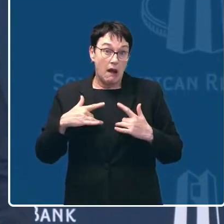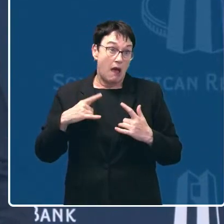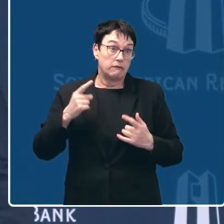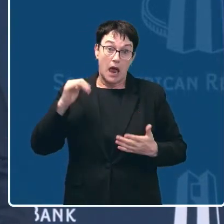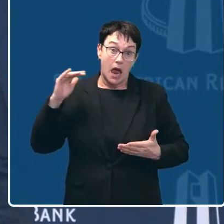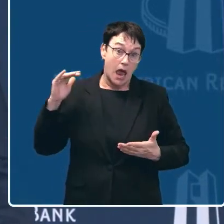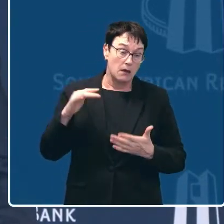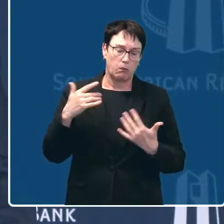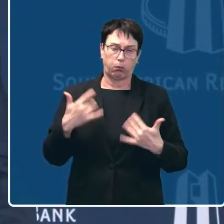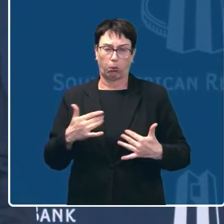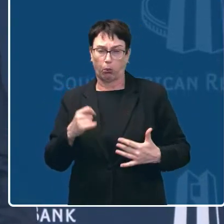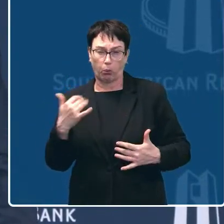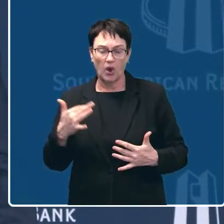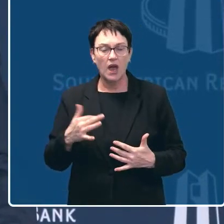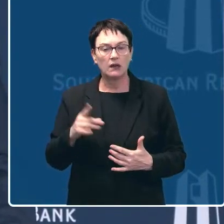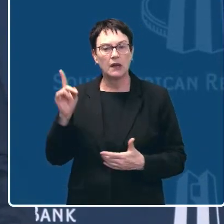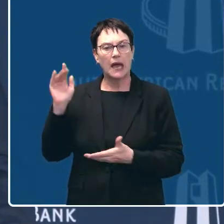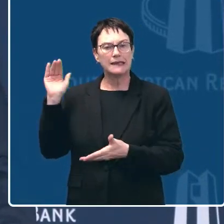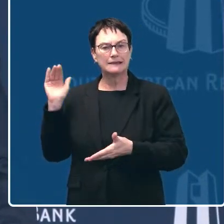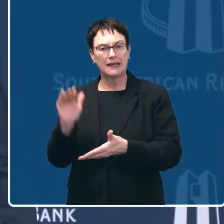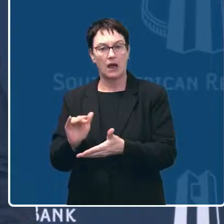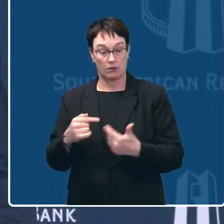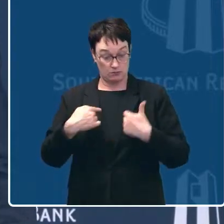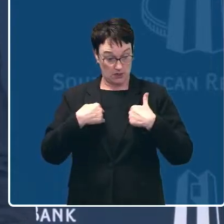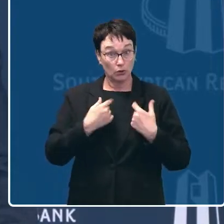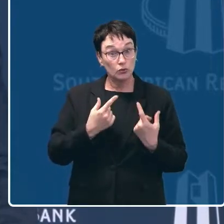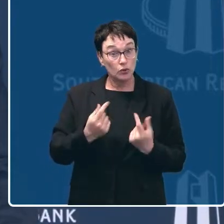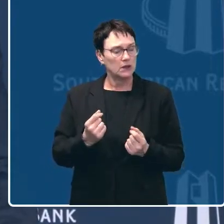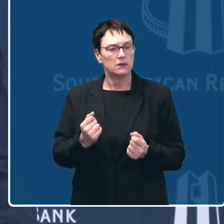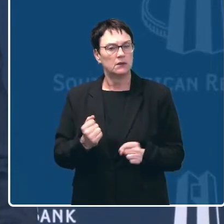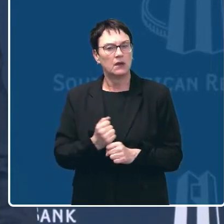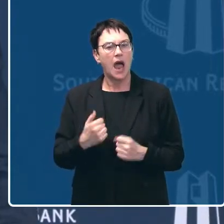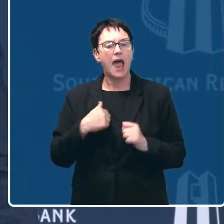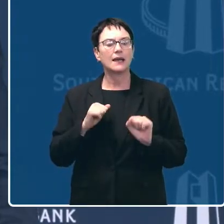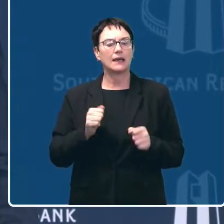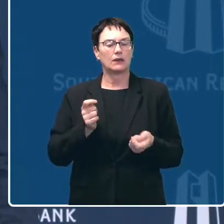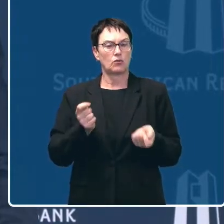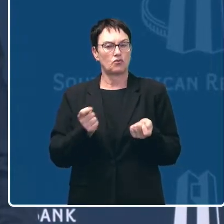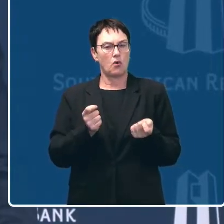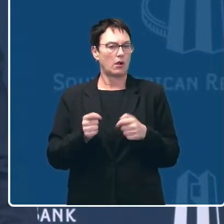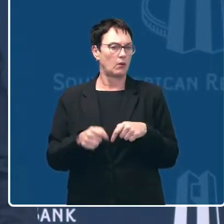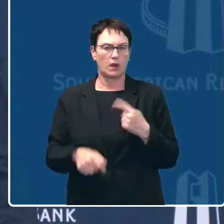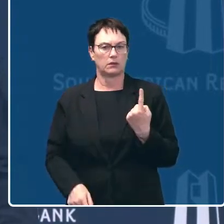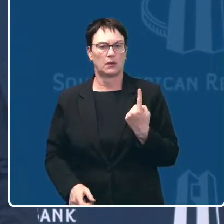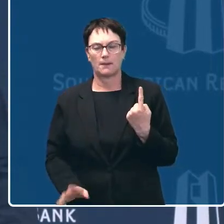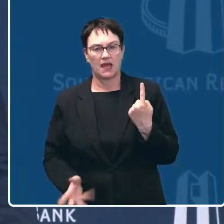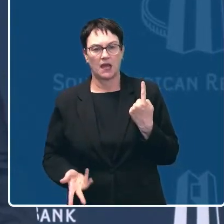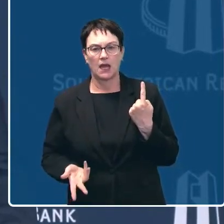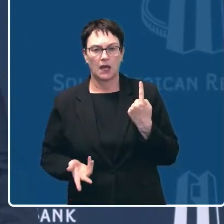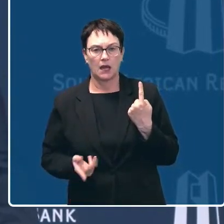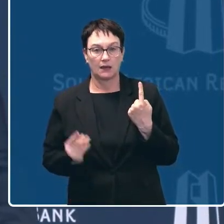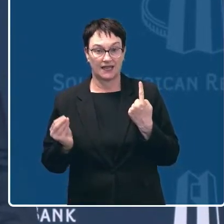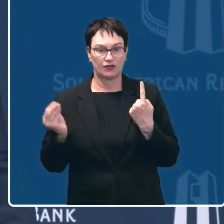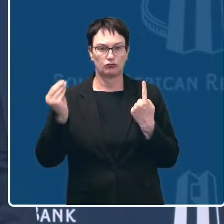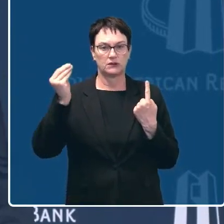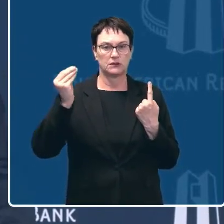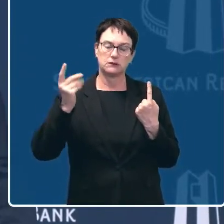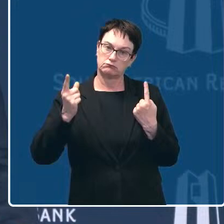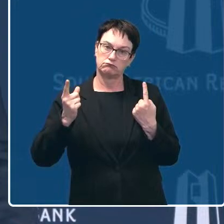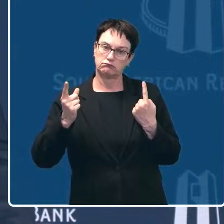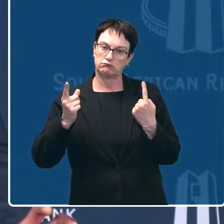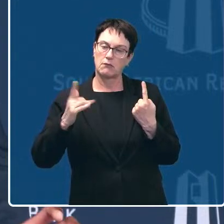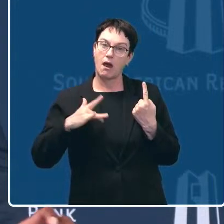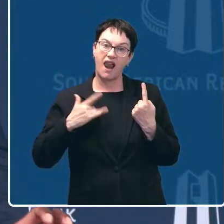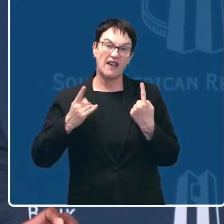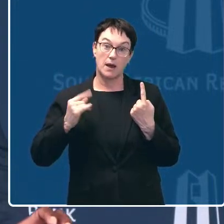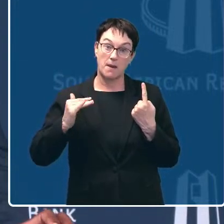down. It's there. It's locked. The only thing you have control of is the rate at which the cost of